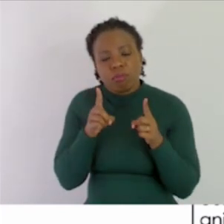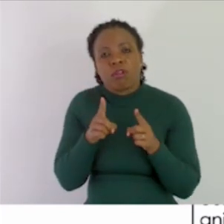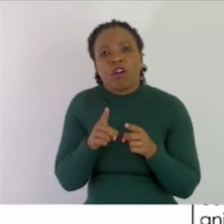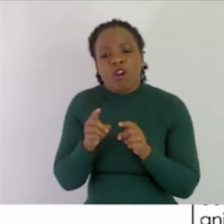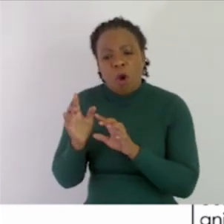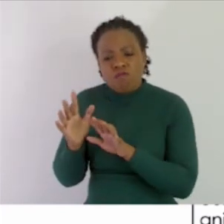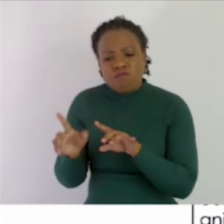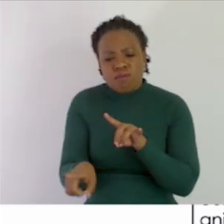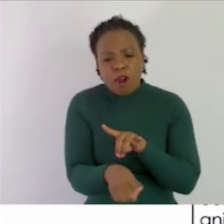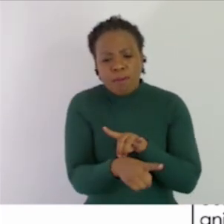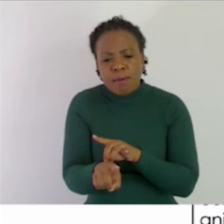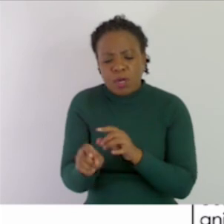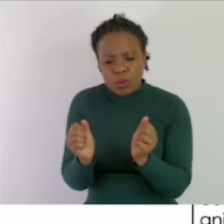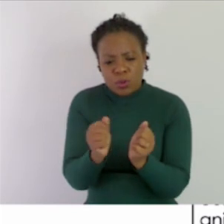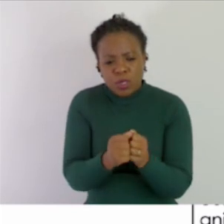them.